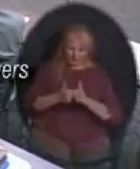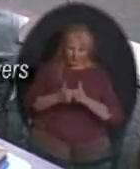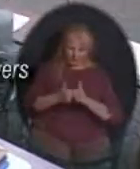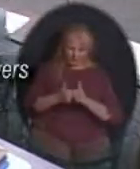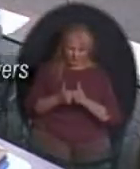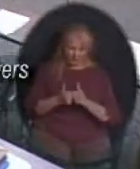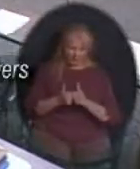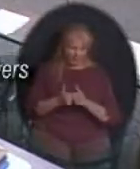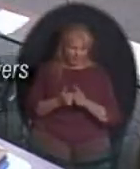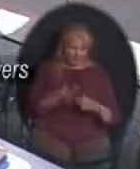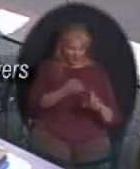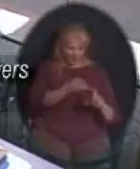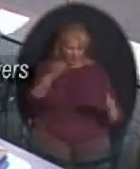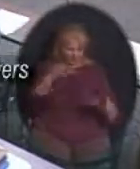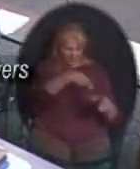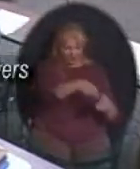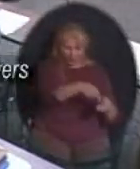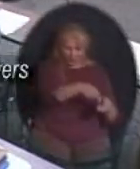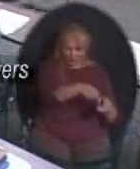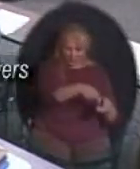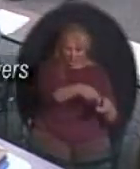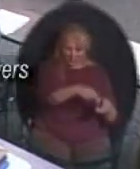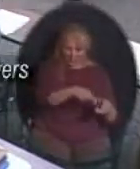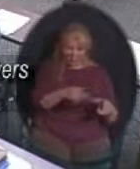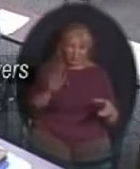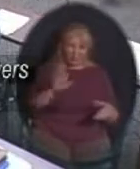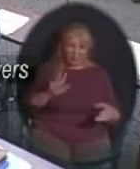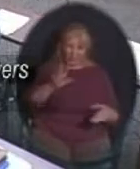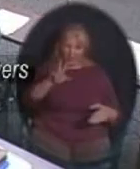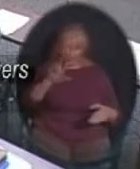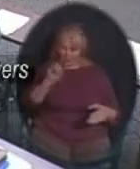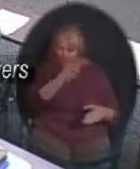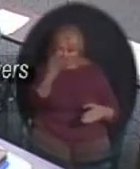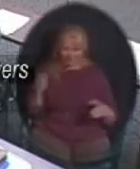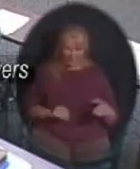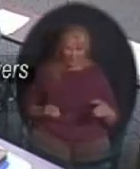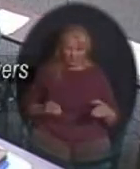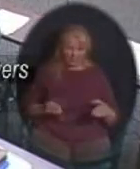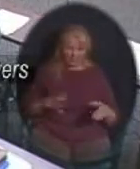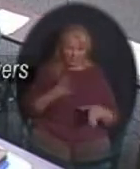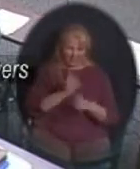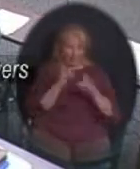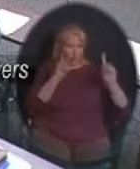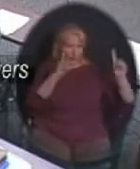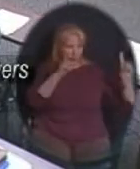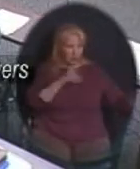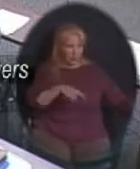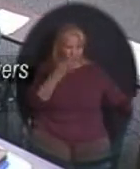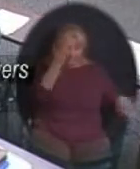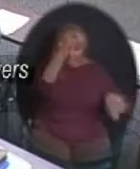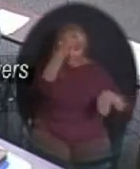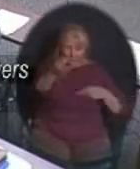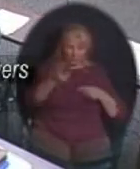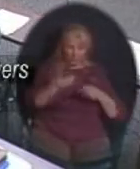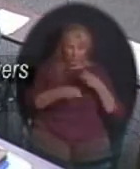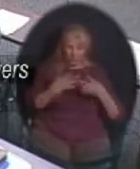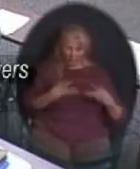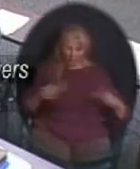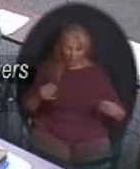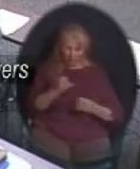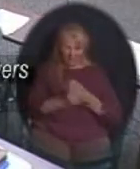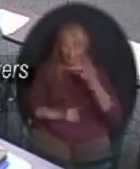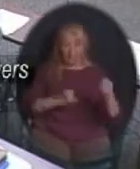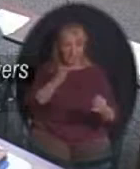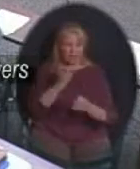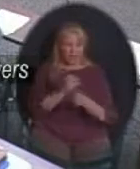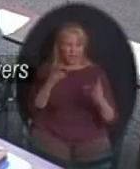about 3% earn an invitation to the prestigious Future Problem Solving International Conference, which will be held